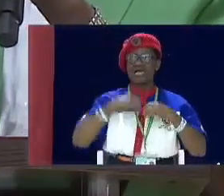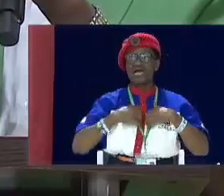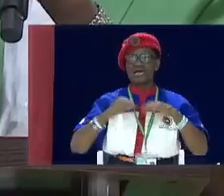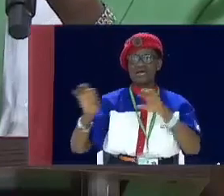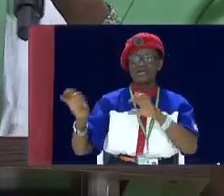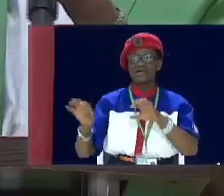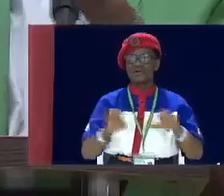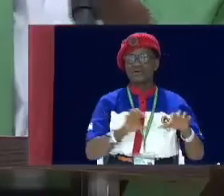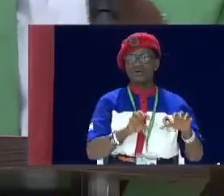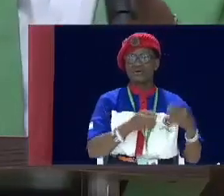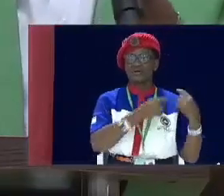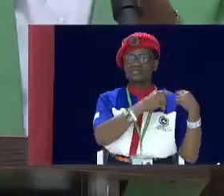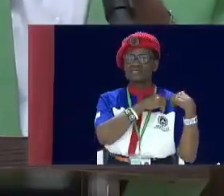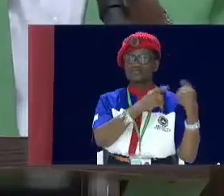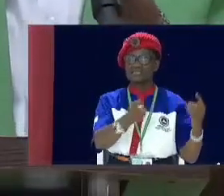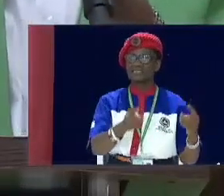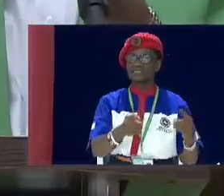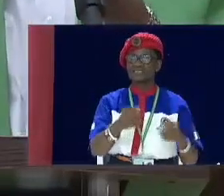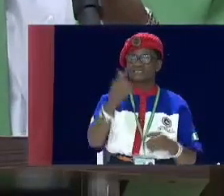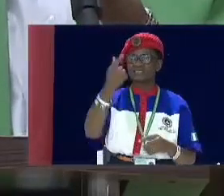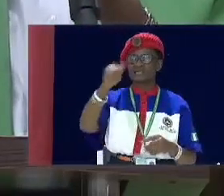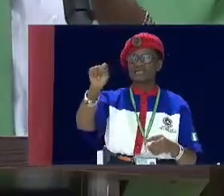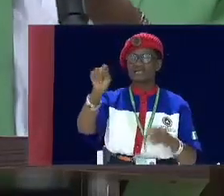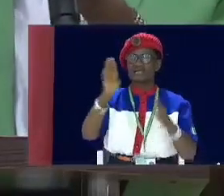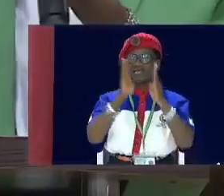the Congress.